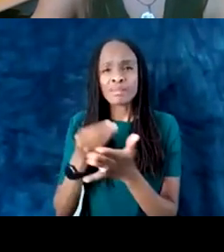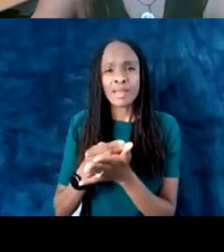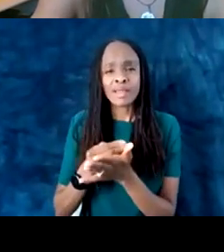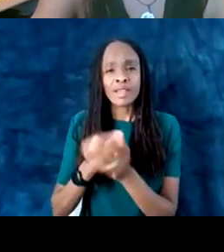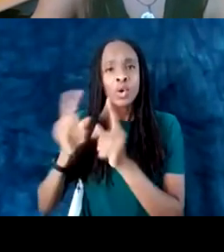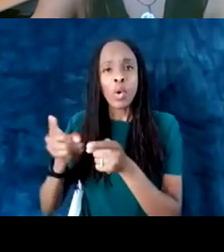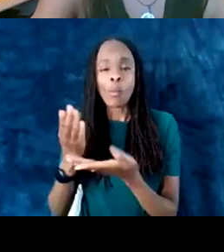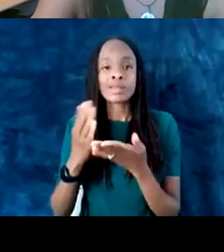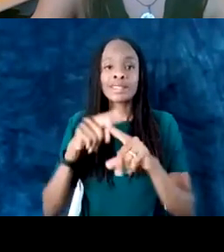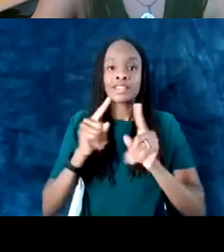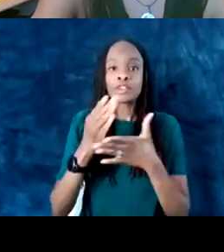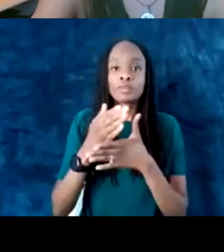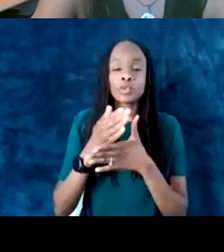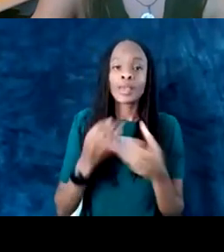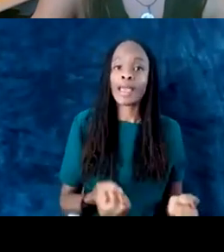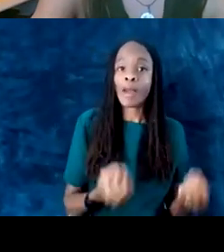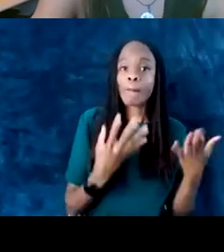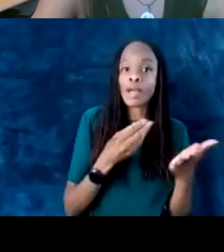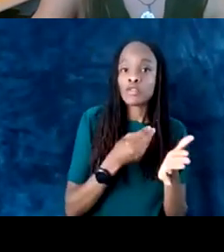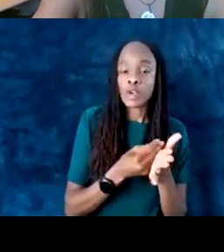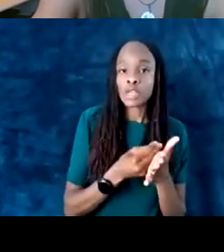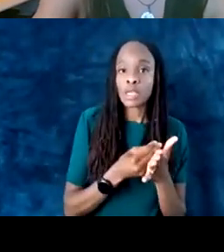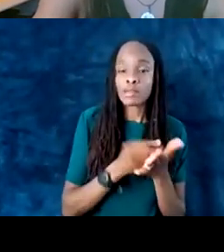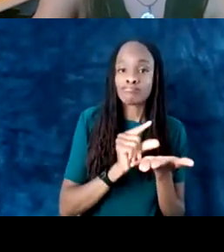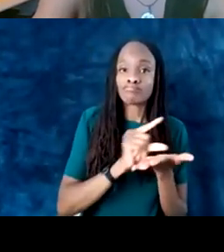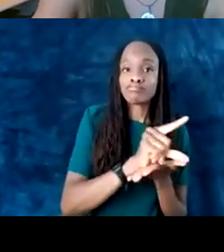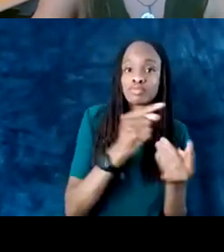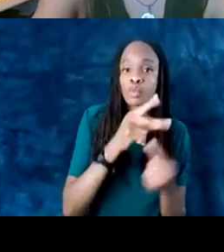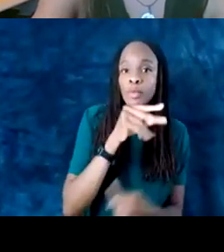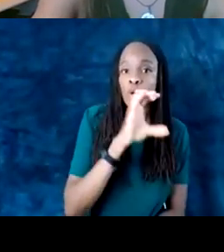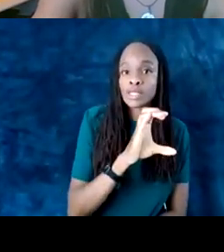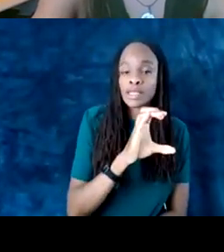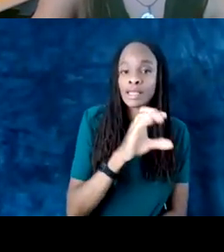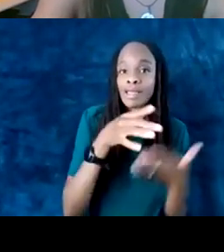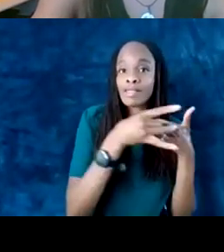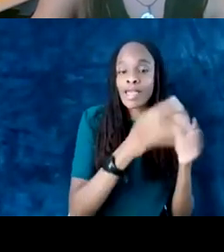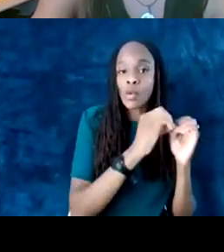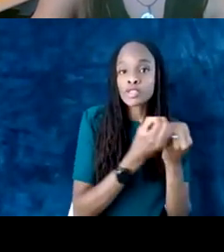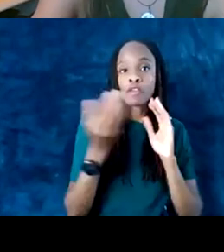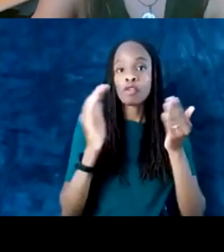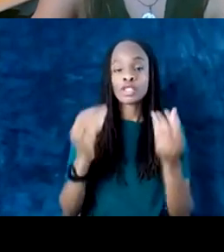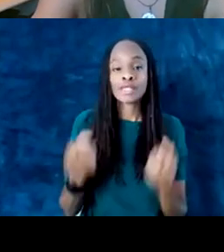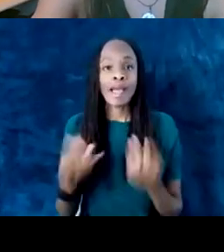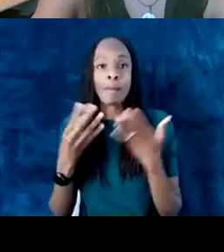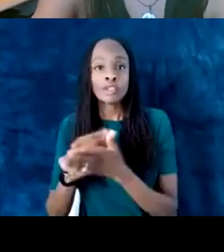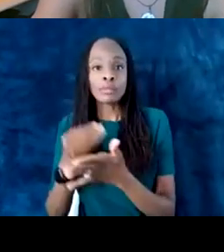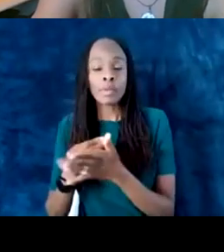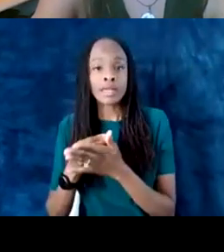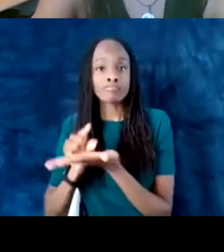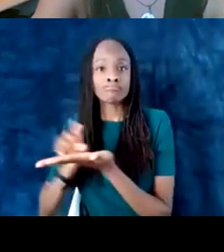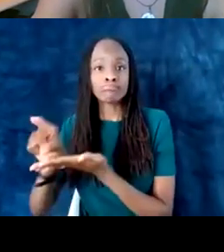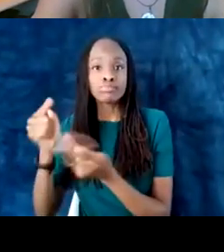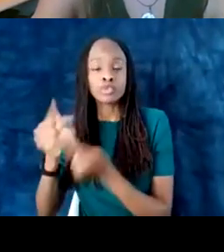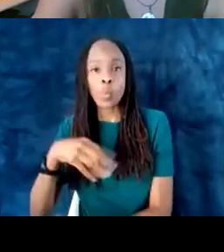differences are between how much funding is going towards POC-led organizations versus how much money is going towards